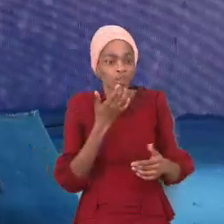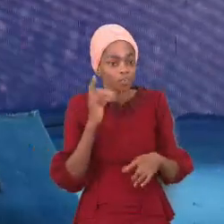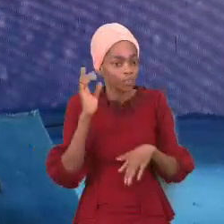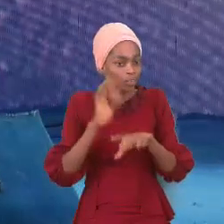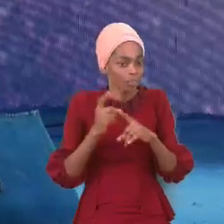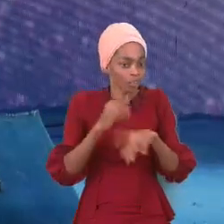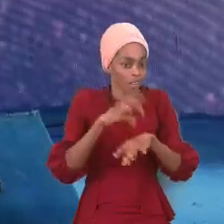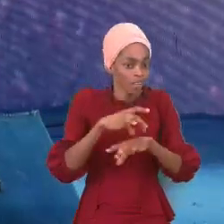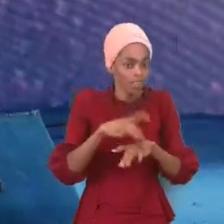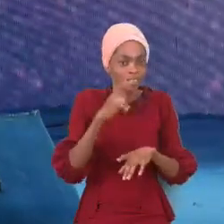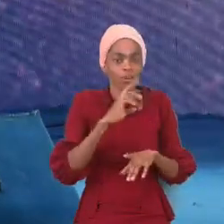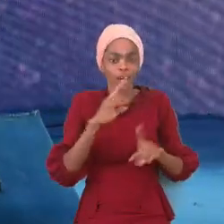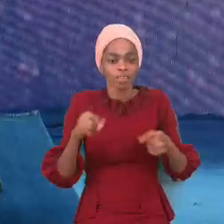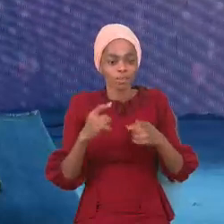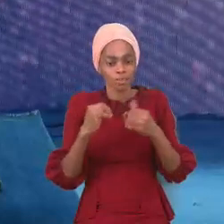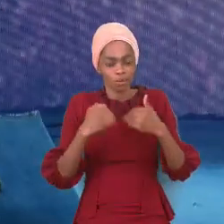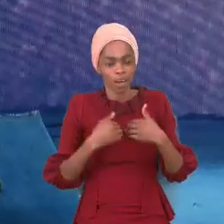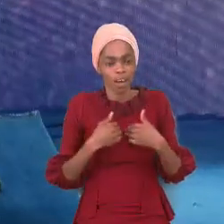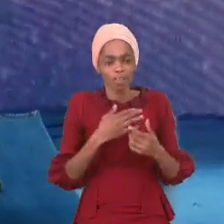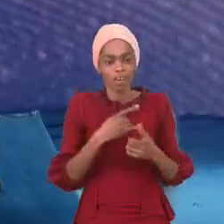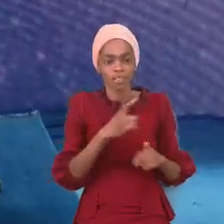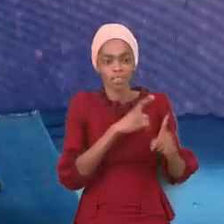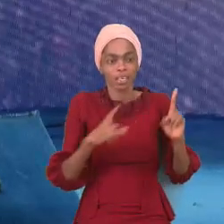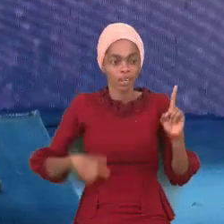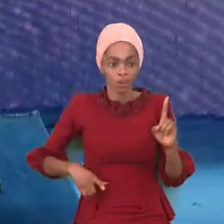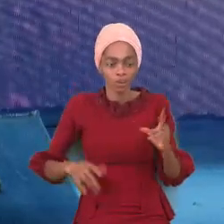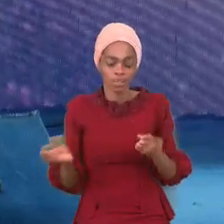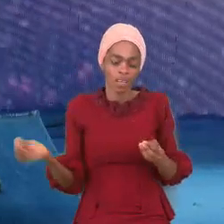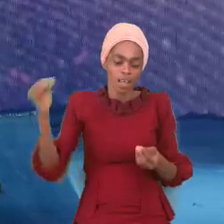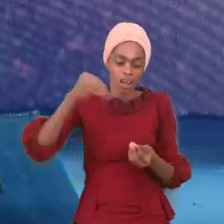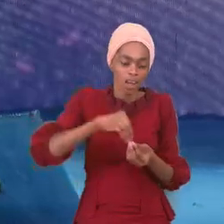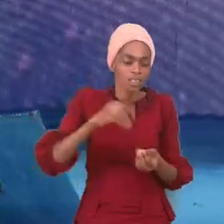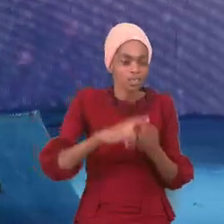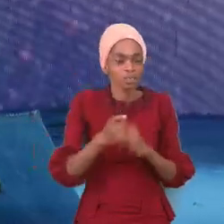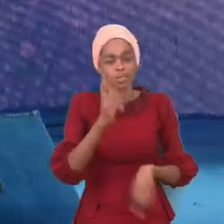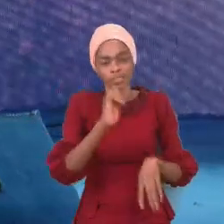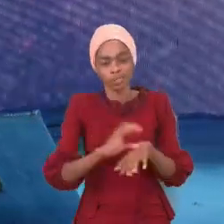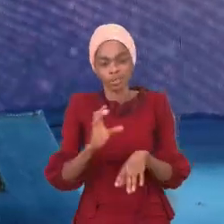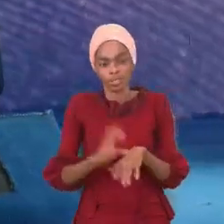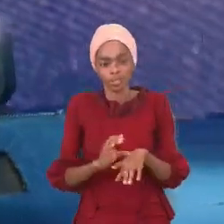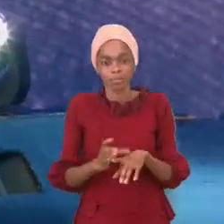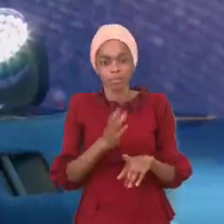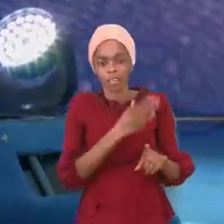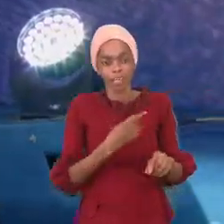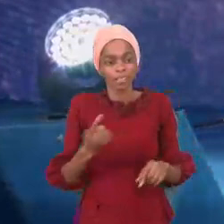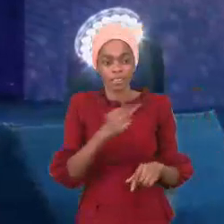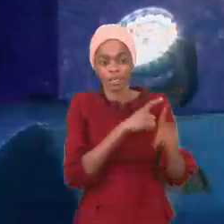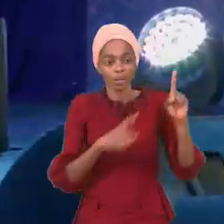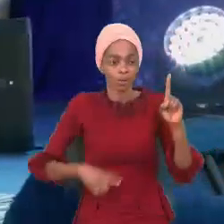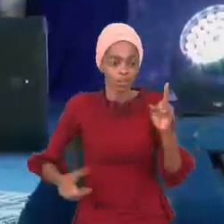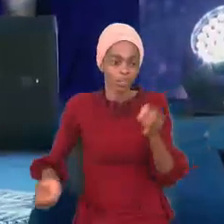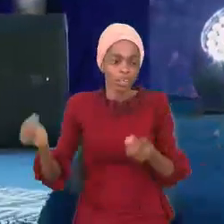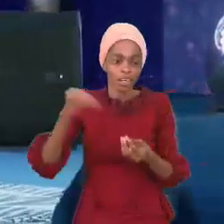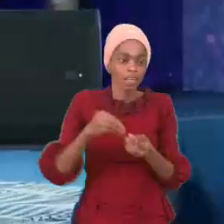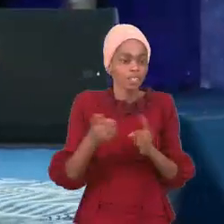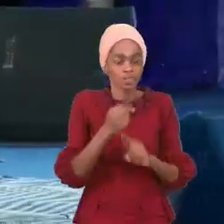earth. You're going to have. And the Lord added to the church. And the Lord added to the church. It's not